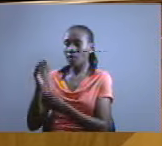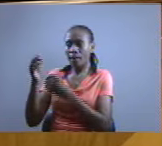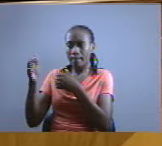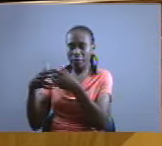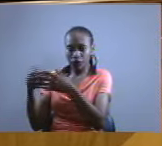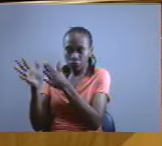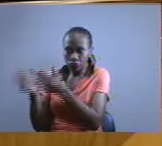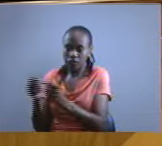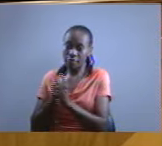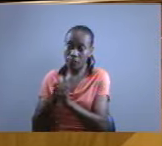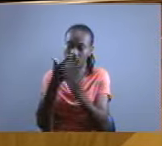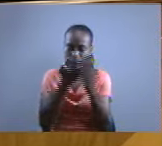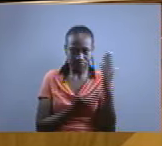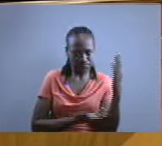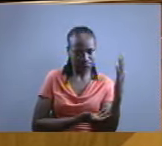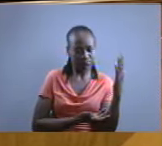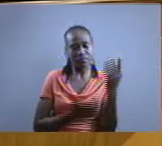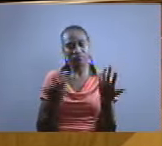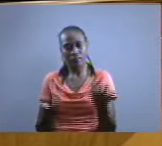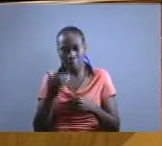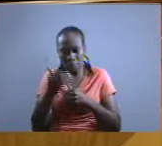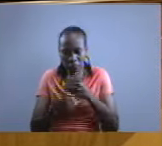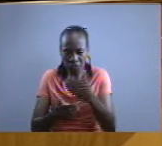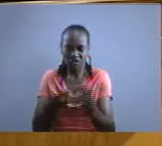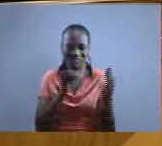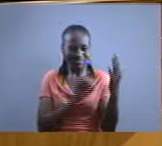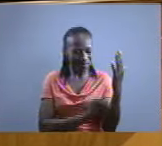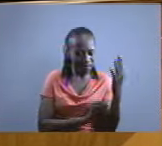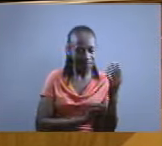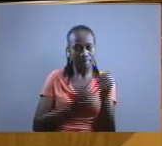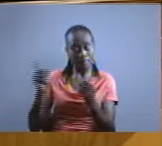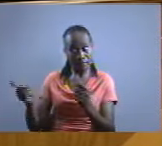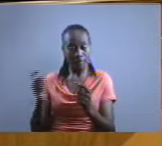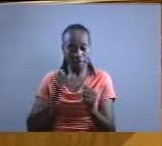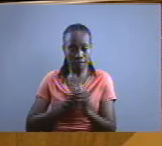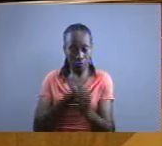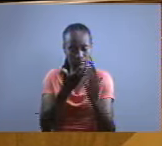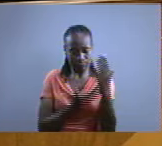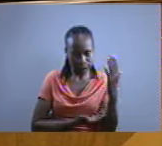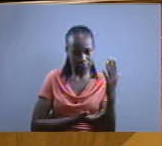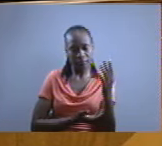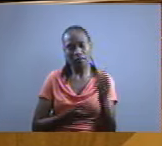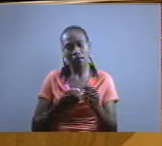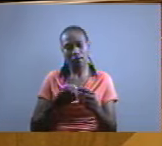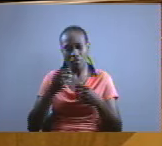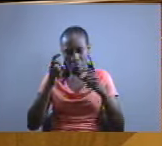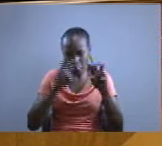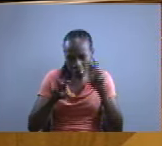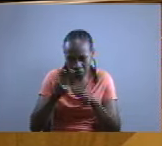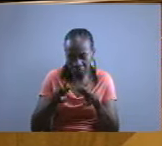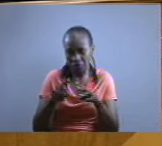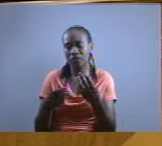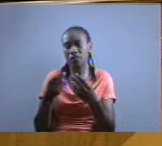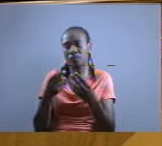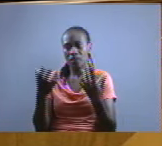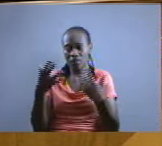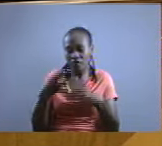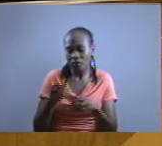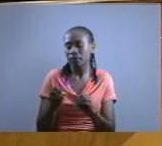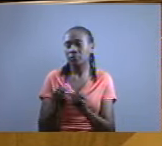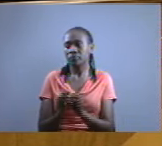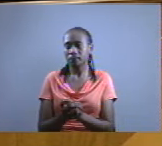and the procedures for compliance, monitoring, and enforcement. We are also proposing that the